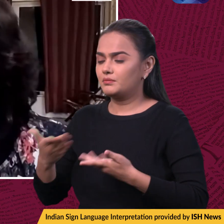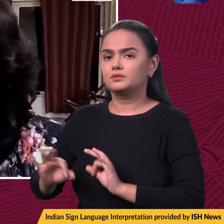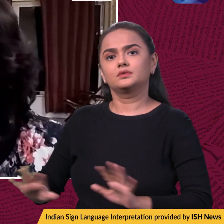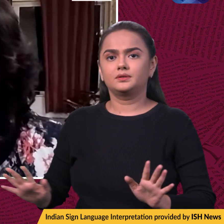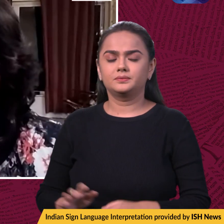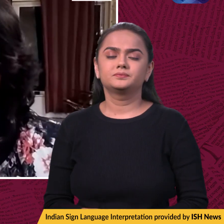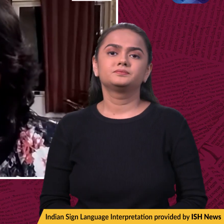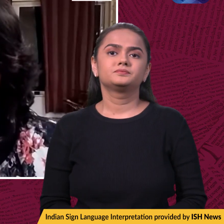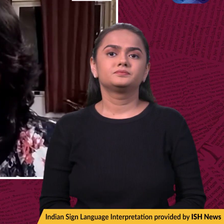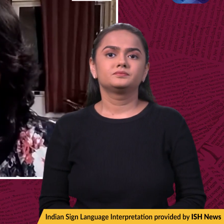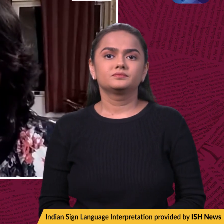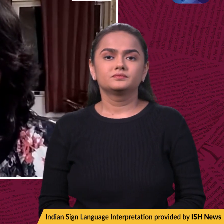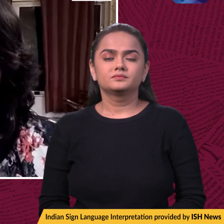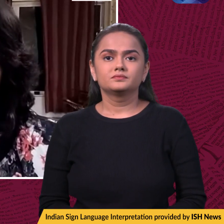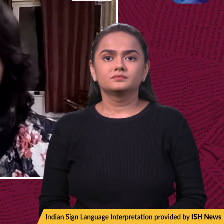this," end quote.